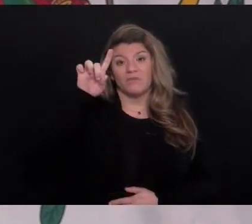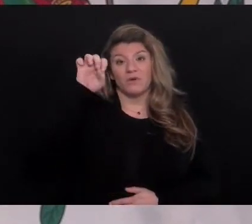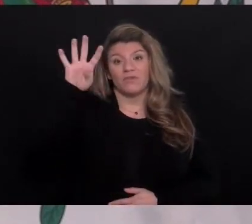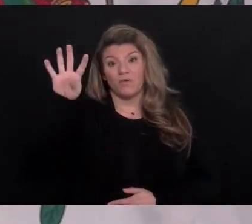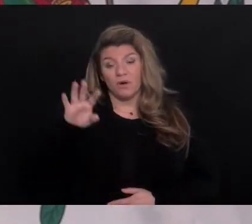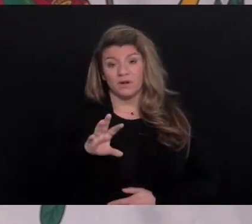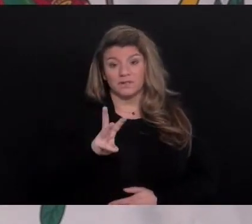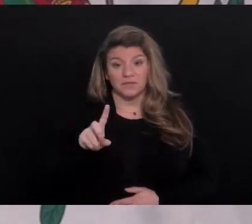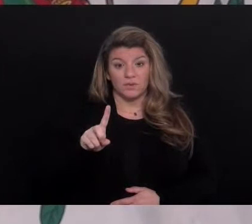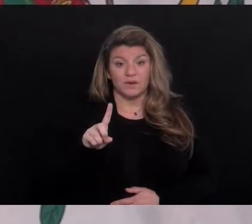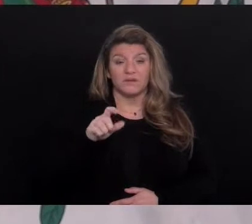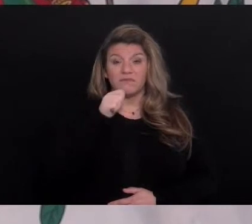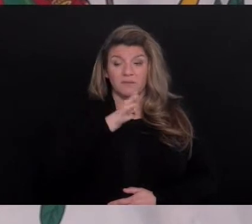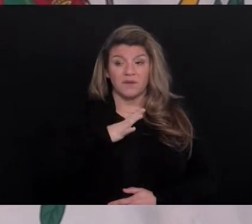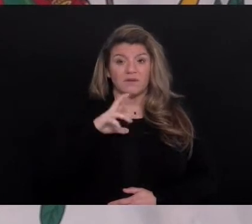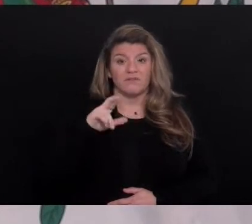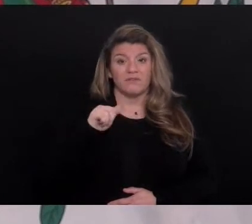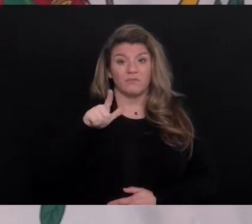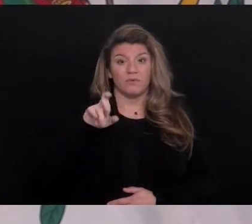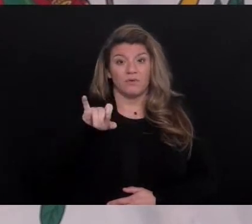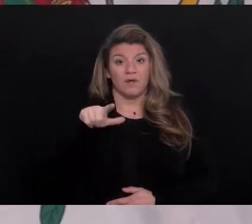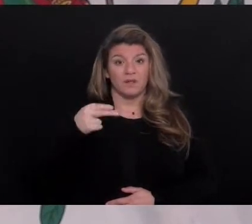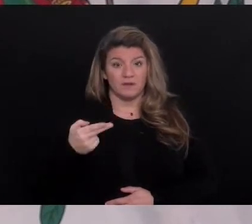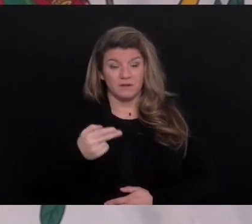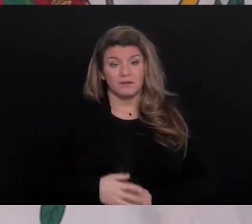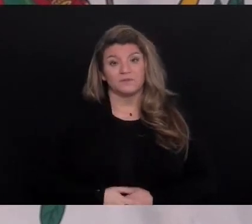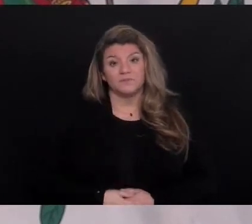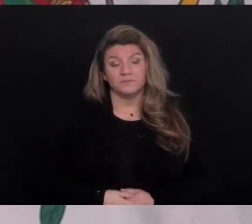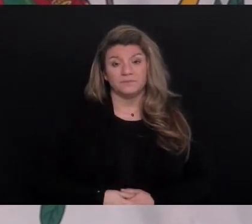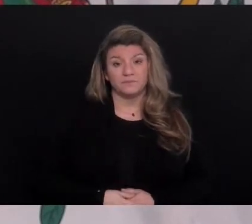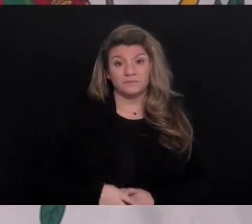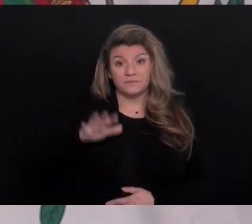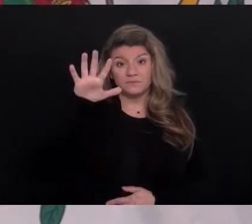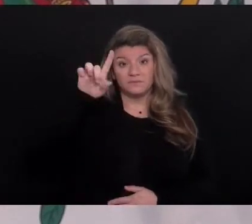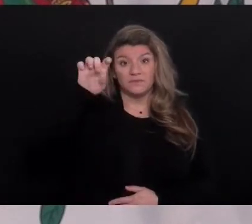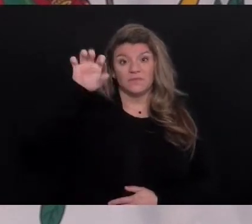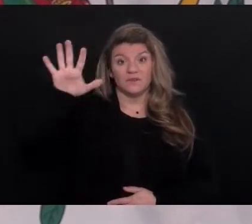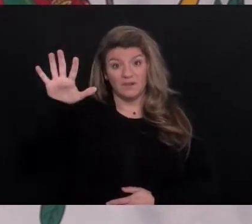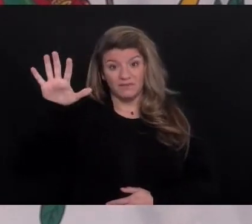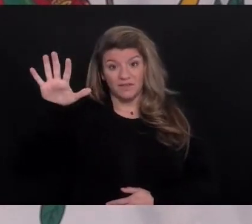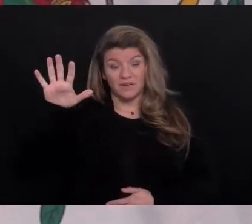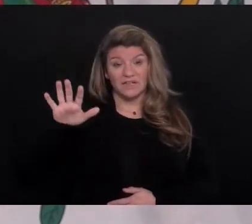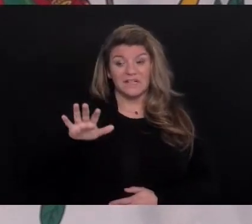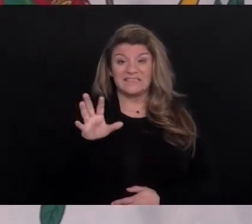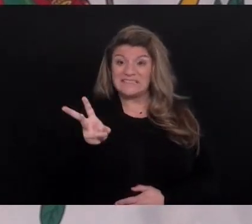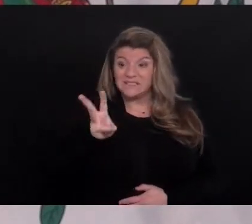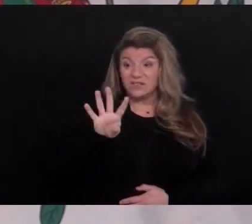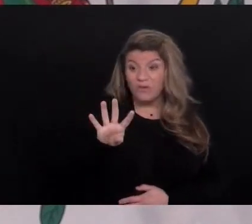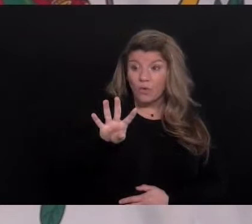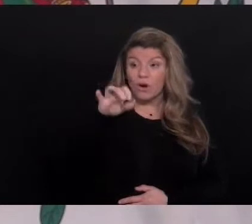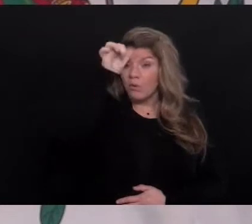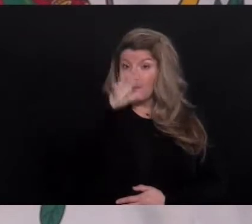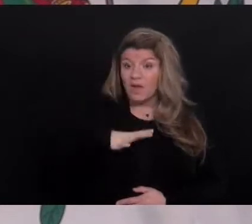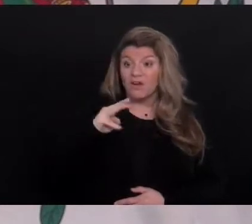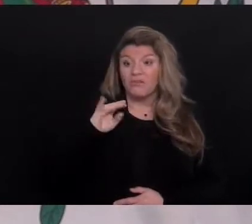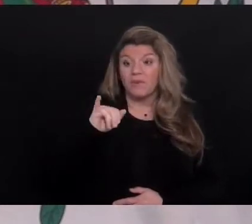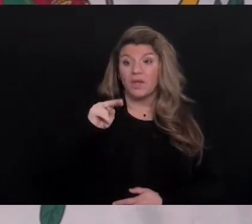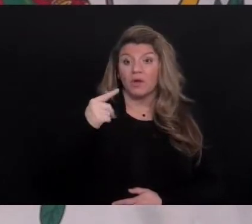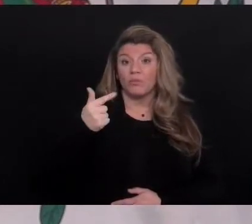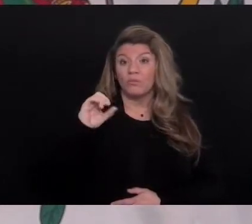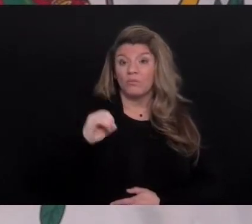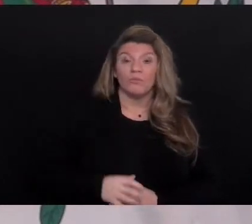is a 61-year-old female from Raleigh County. The 5,105th death is a 64-year-old male from Mingo